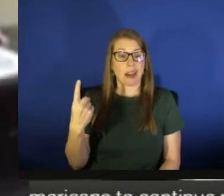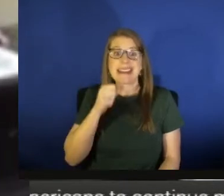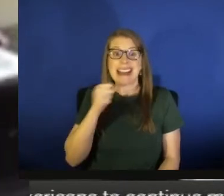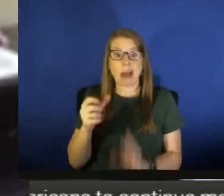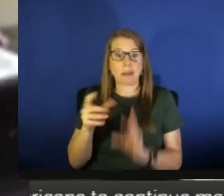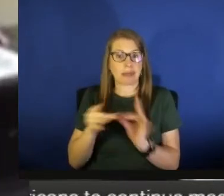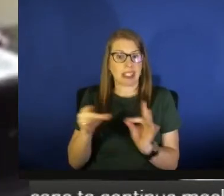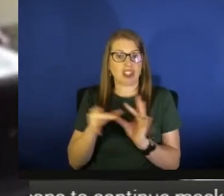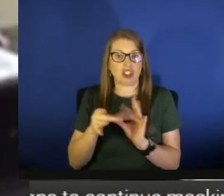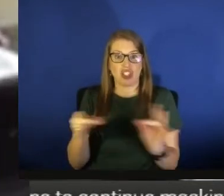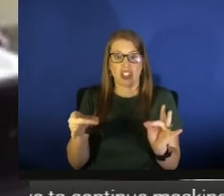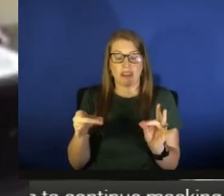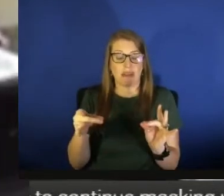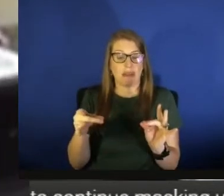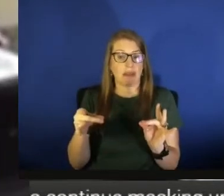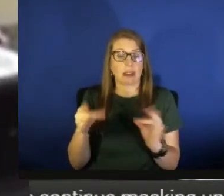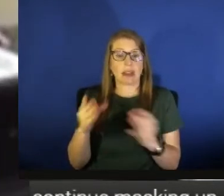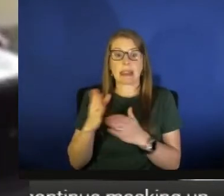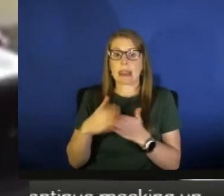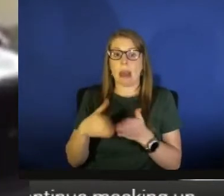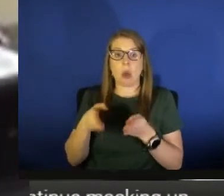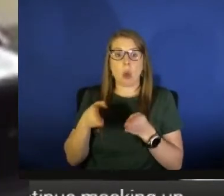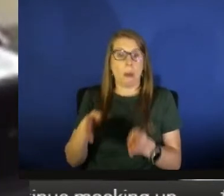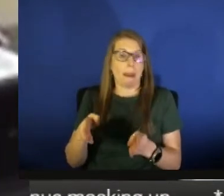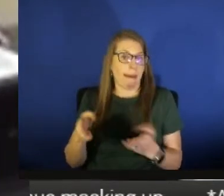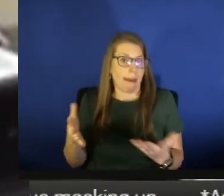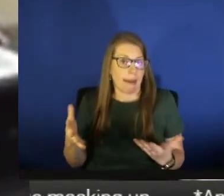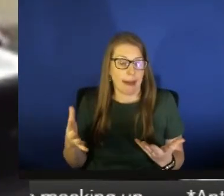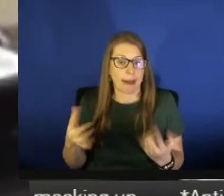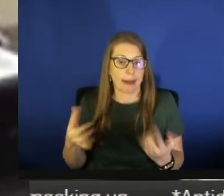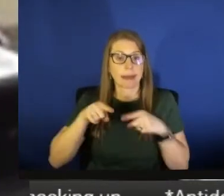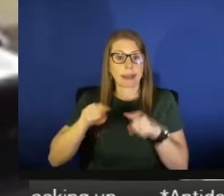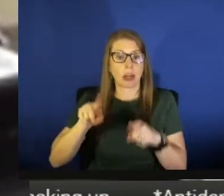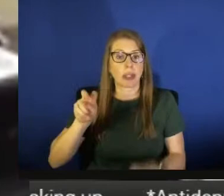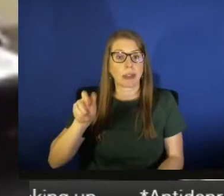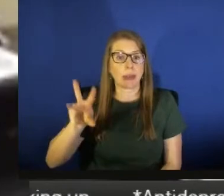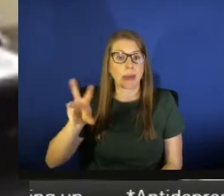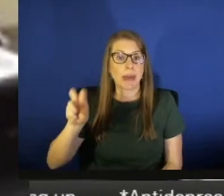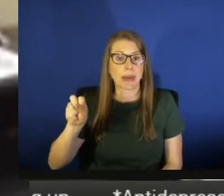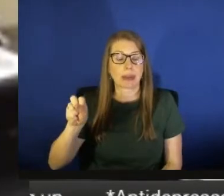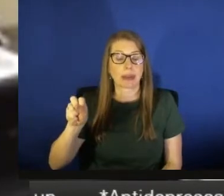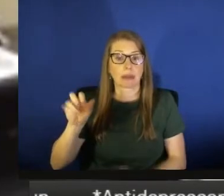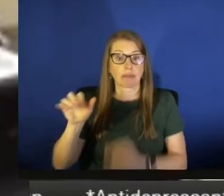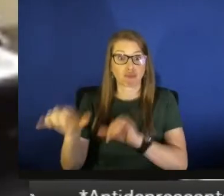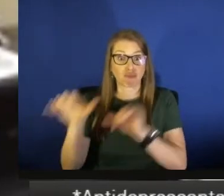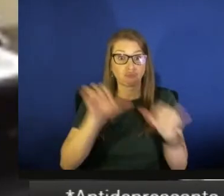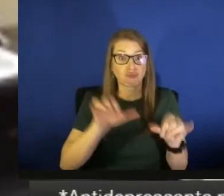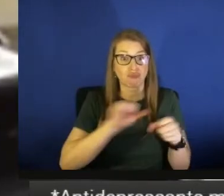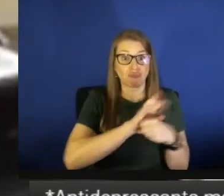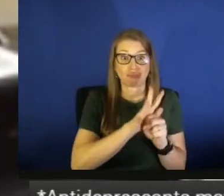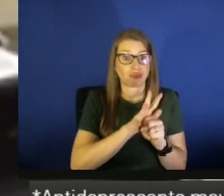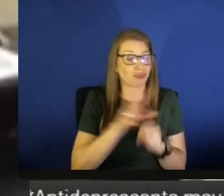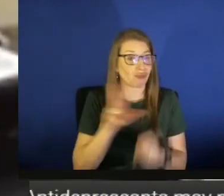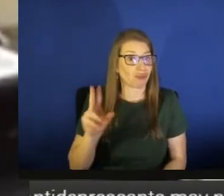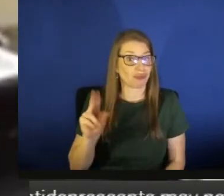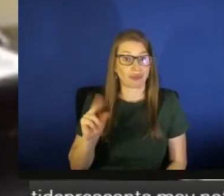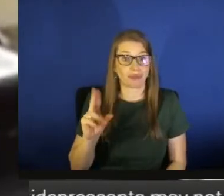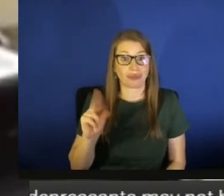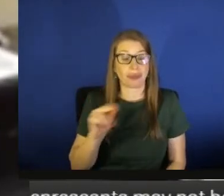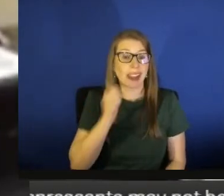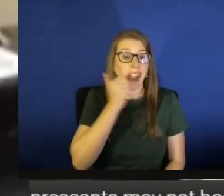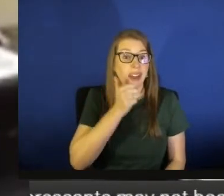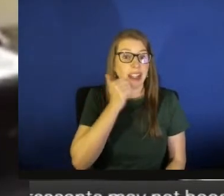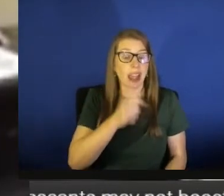mentioned in some capacity in one of our newscasts. And now we cannot say the same about COVID. Every day for 2